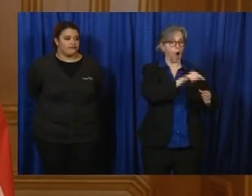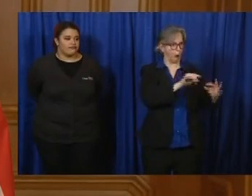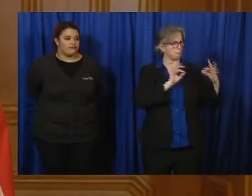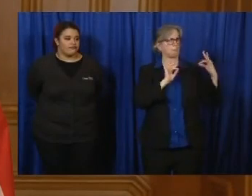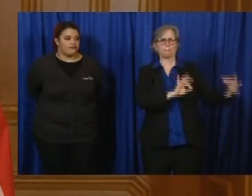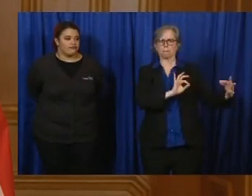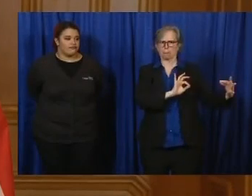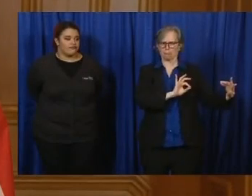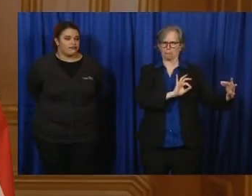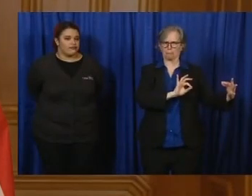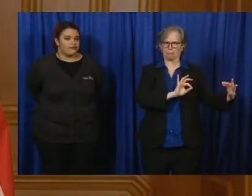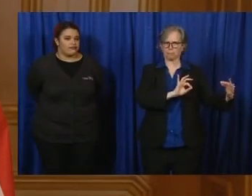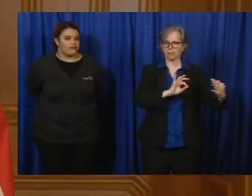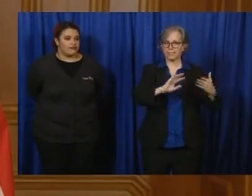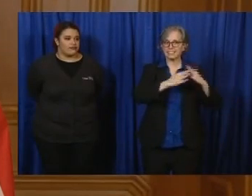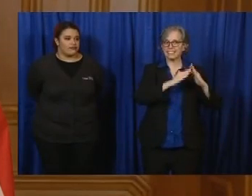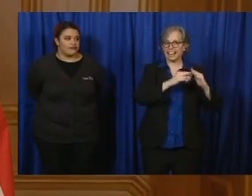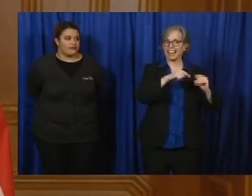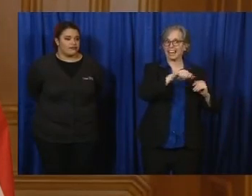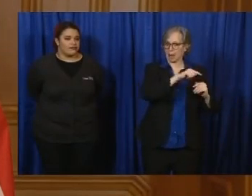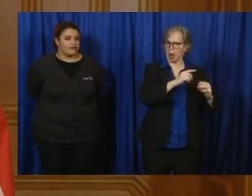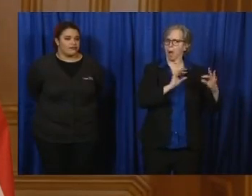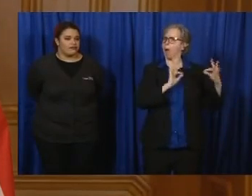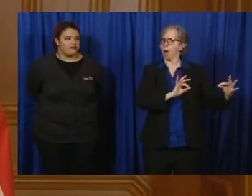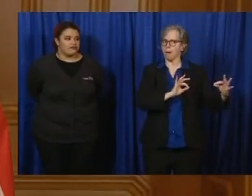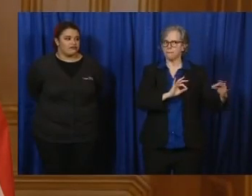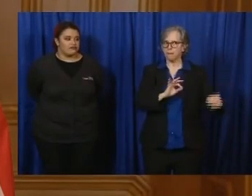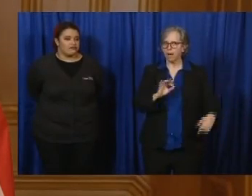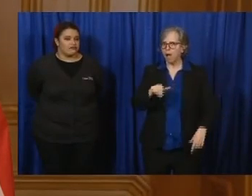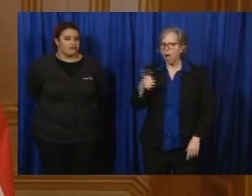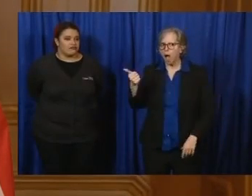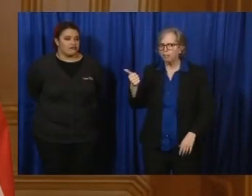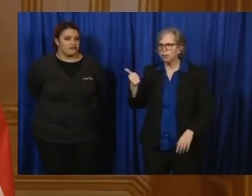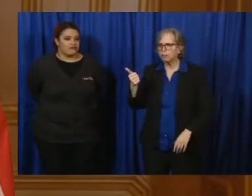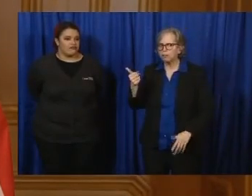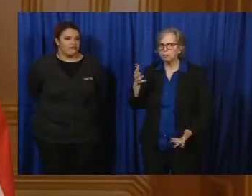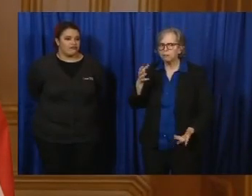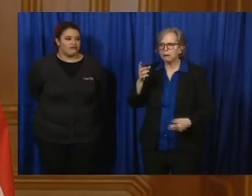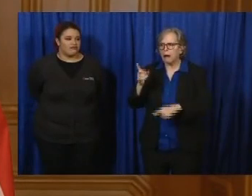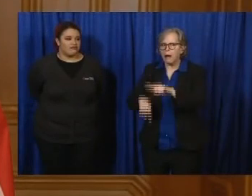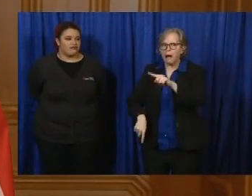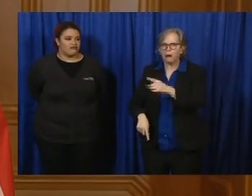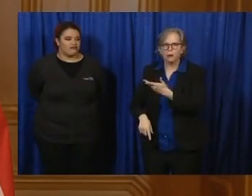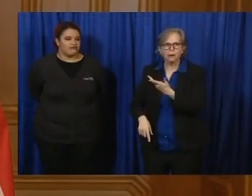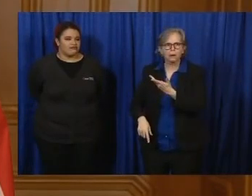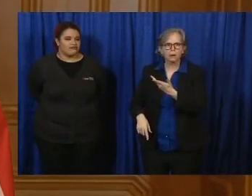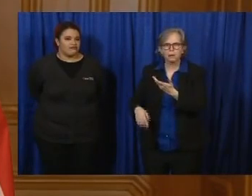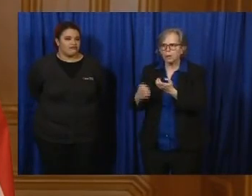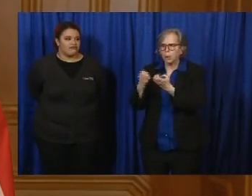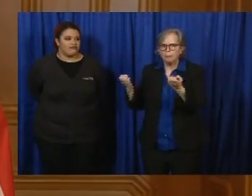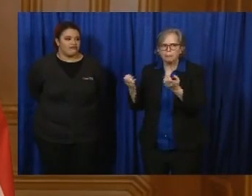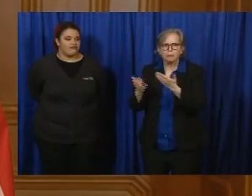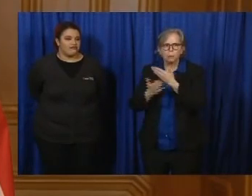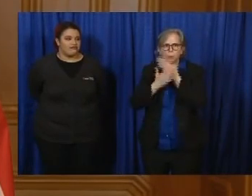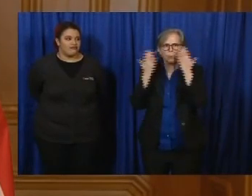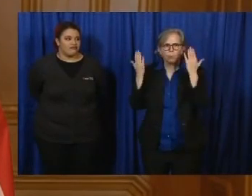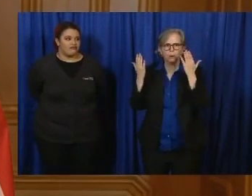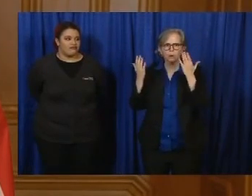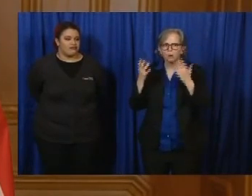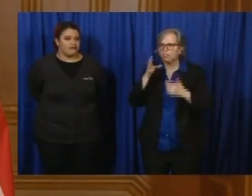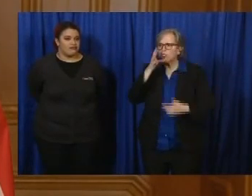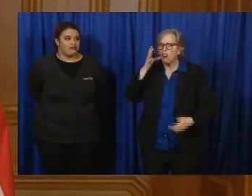for example, who may not have the ability to do that. And we'll also have in the rural areas, we may have